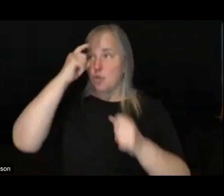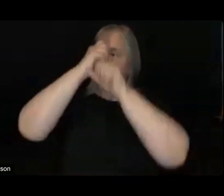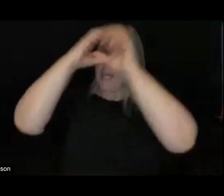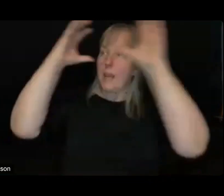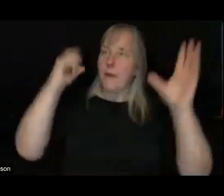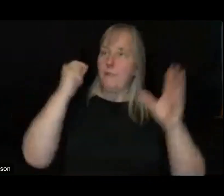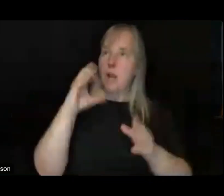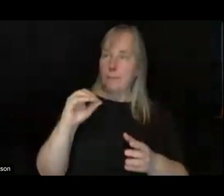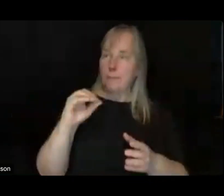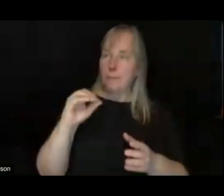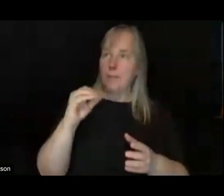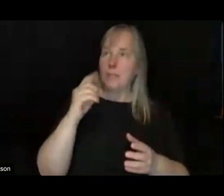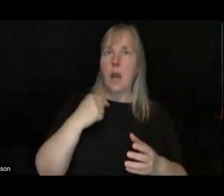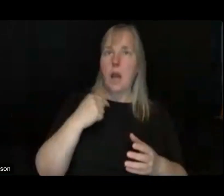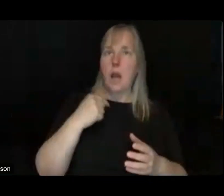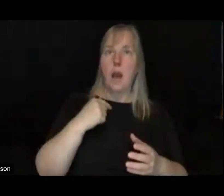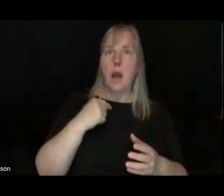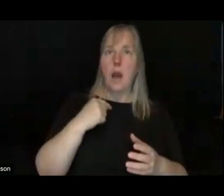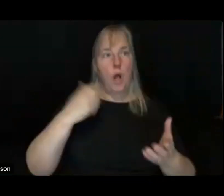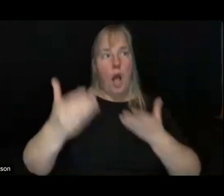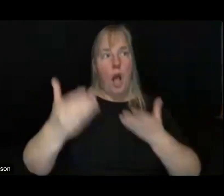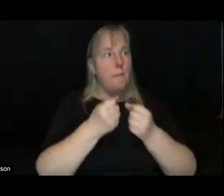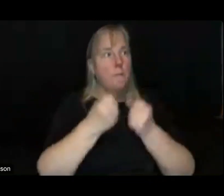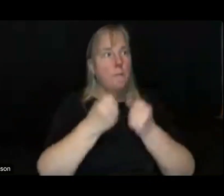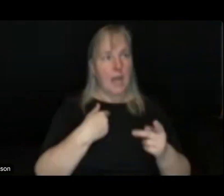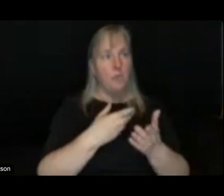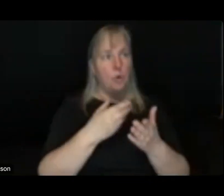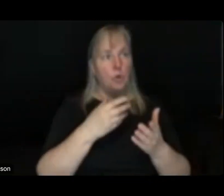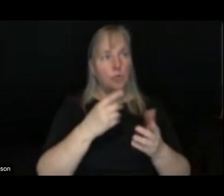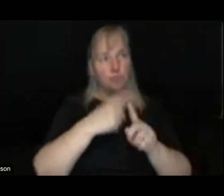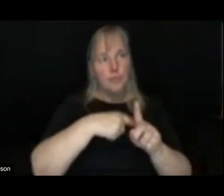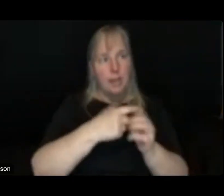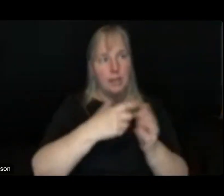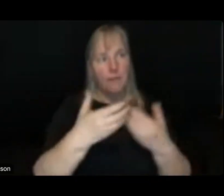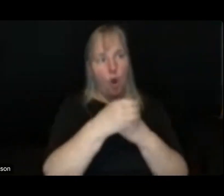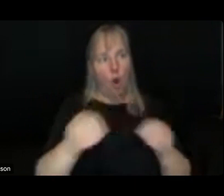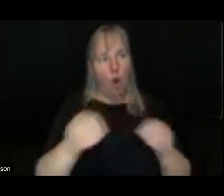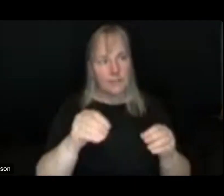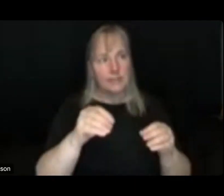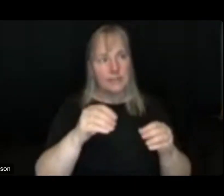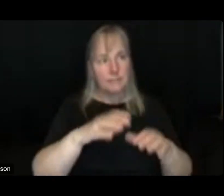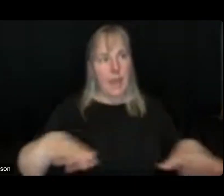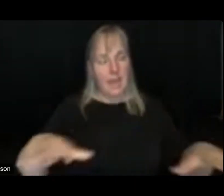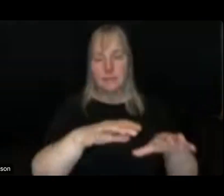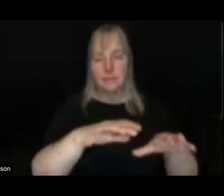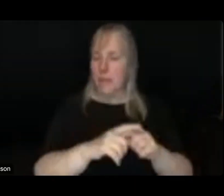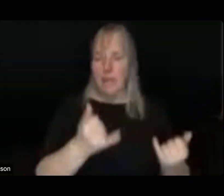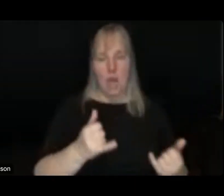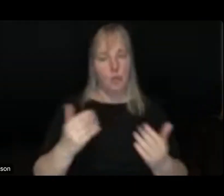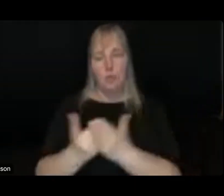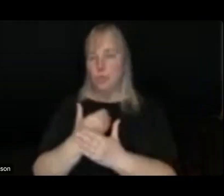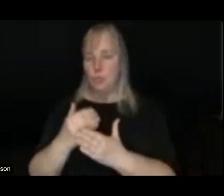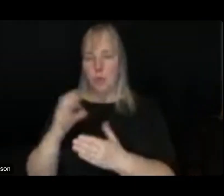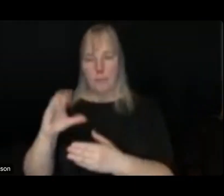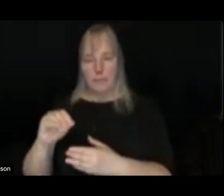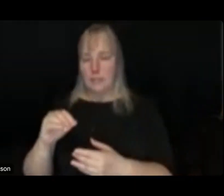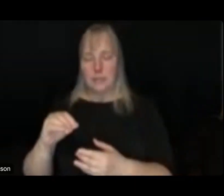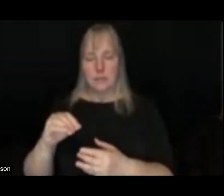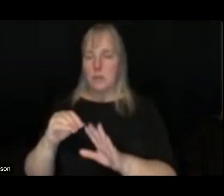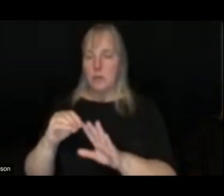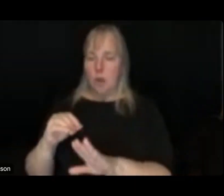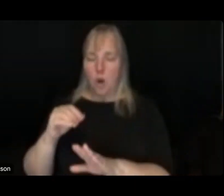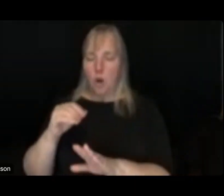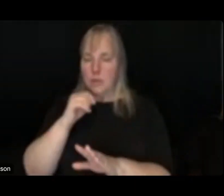And the younger entrepreneurs that we have coming in now are looking at it instead at profitability and